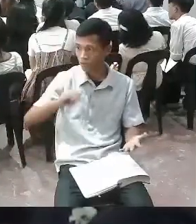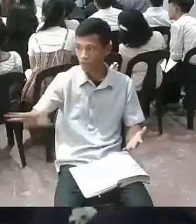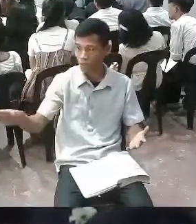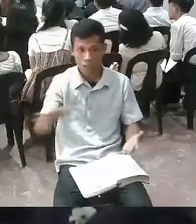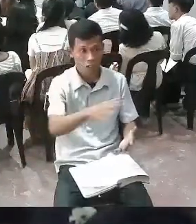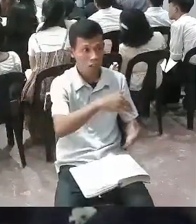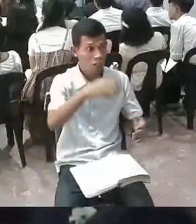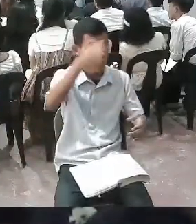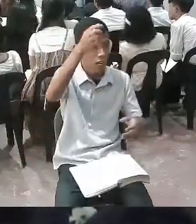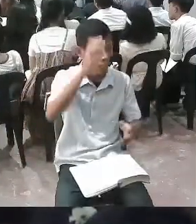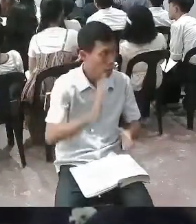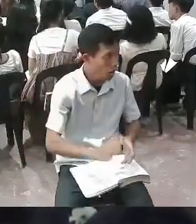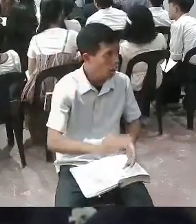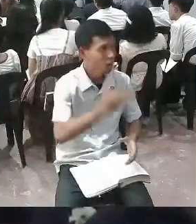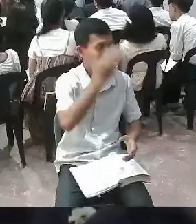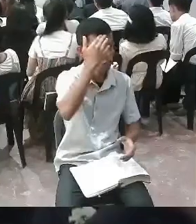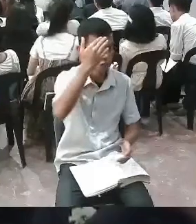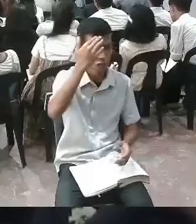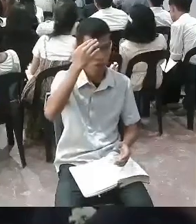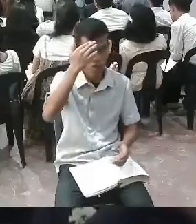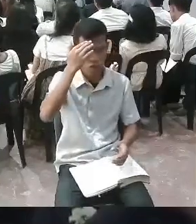God knew